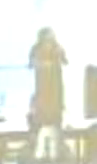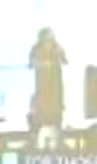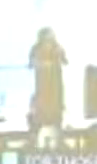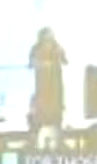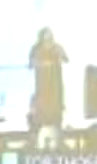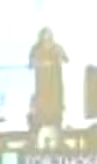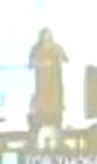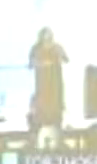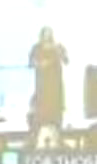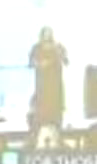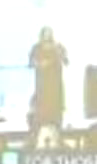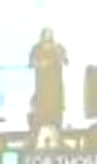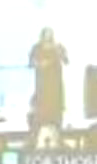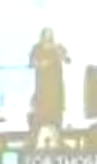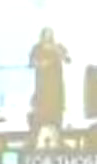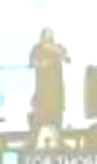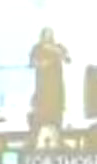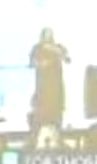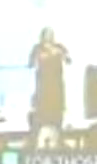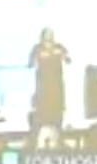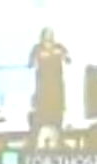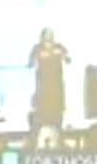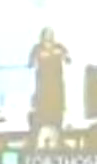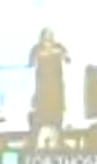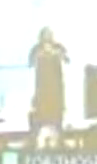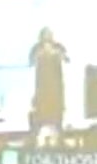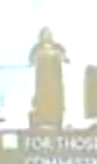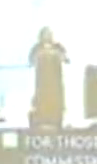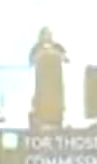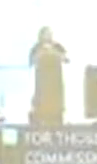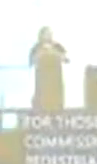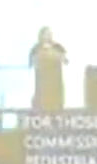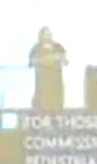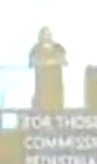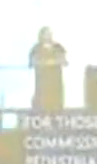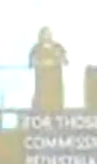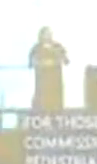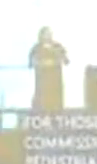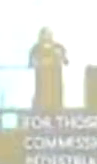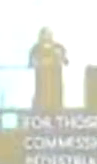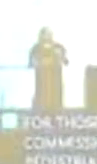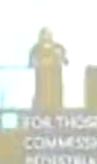our pedestrian accessible review program. This is a program that we